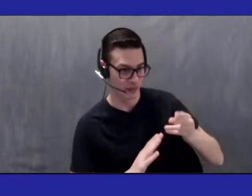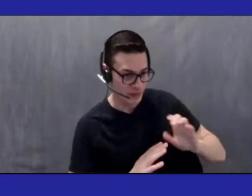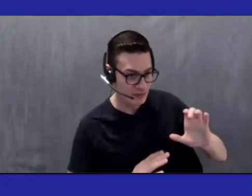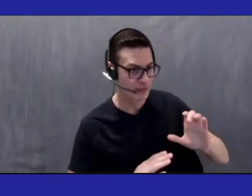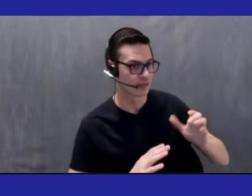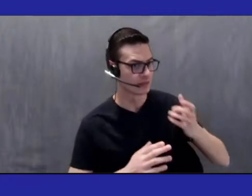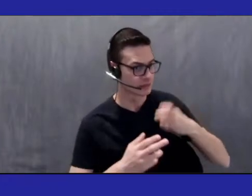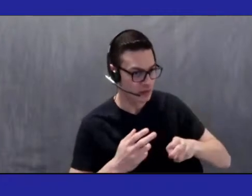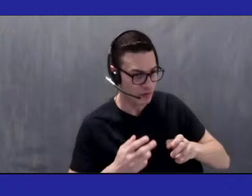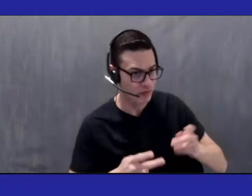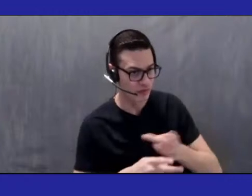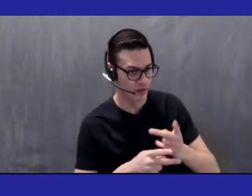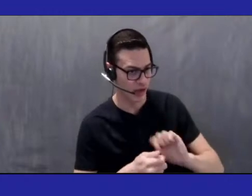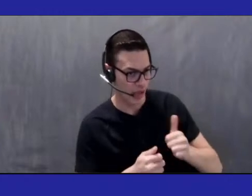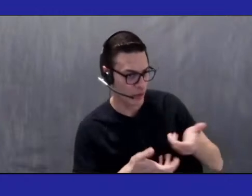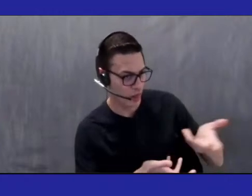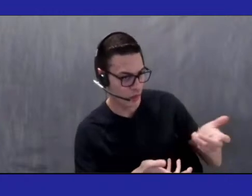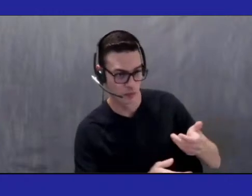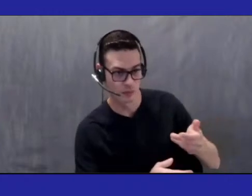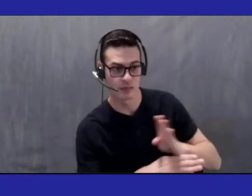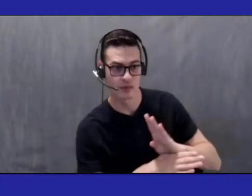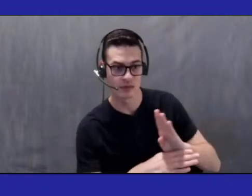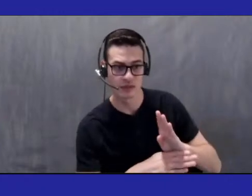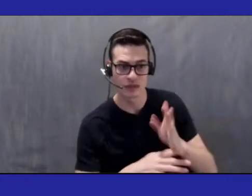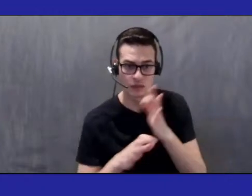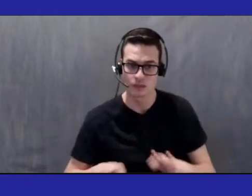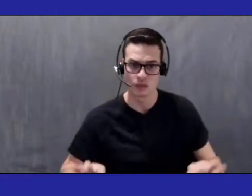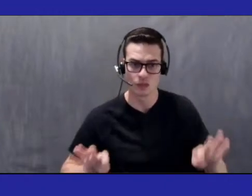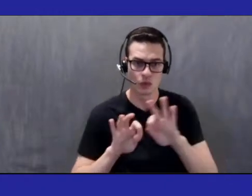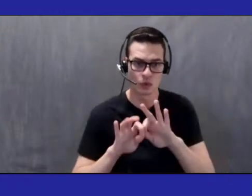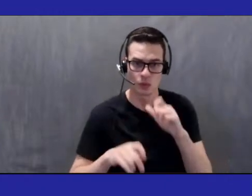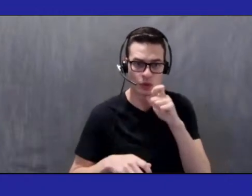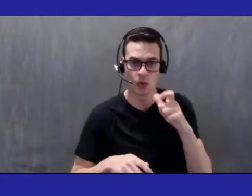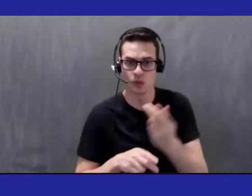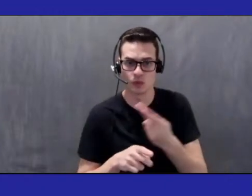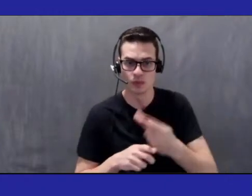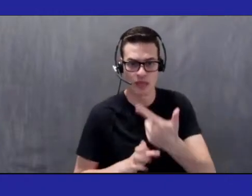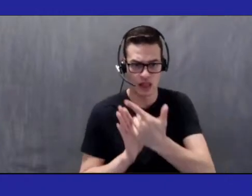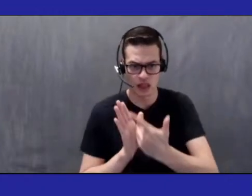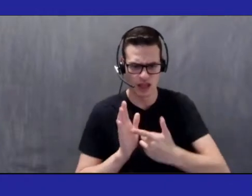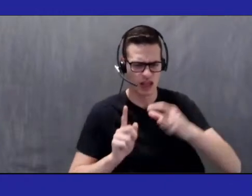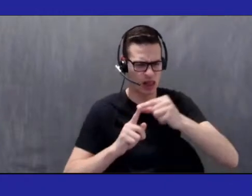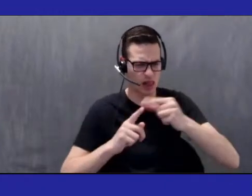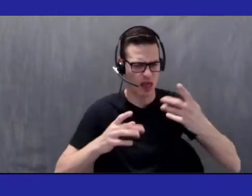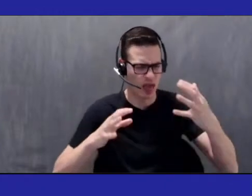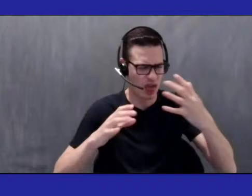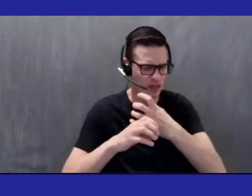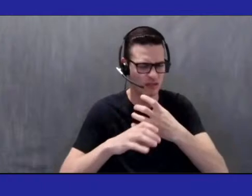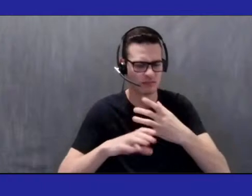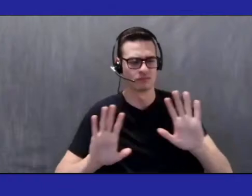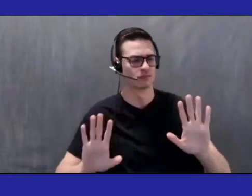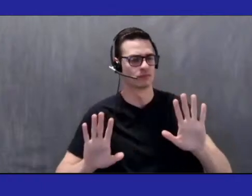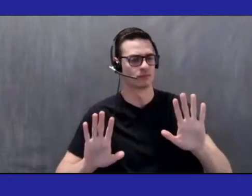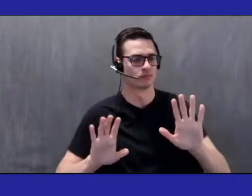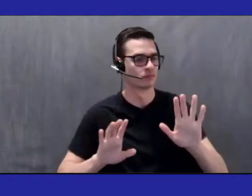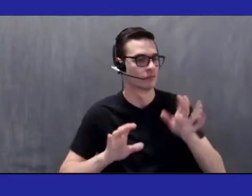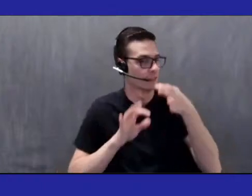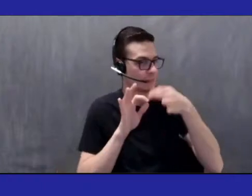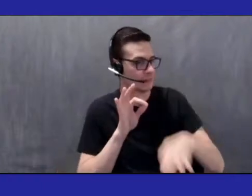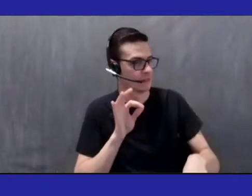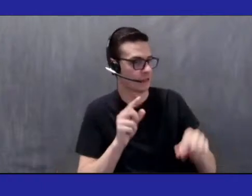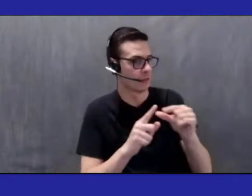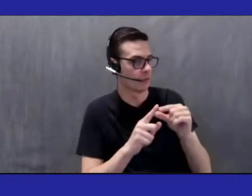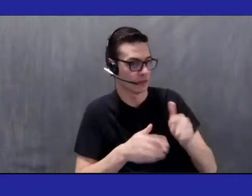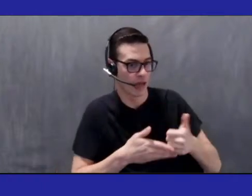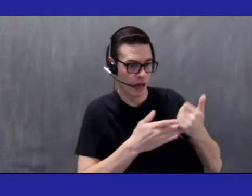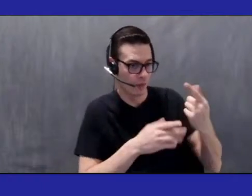we speak in simple, non-legal, non-jargony terms to our MWBEs to help them